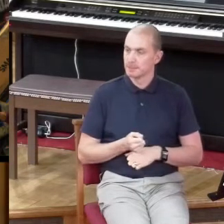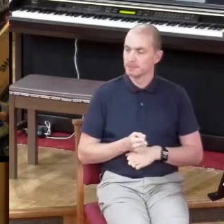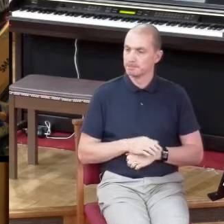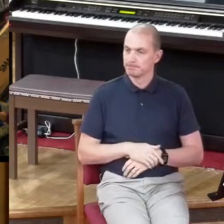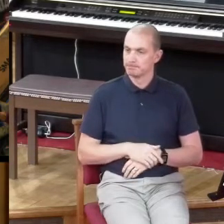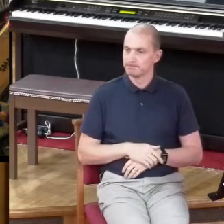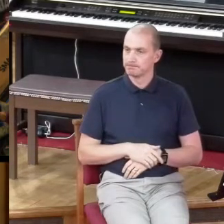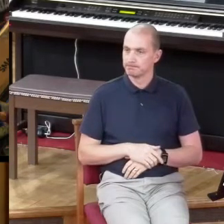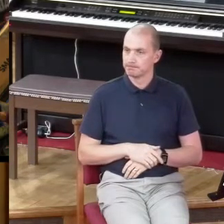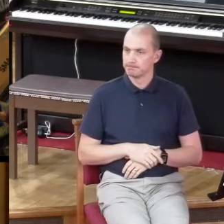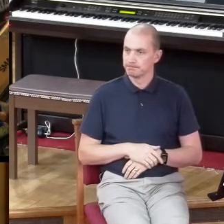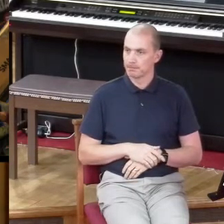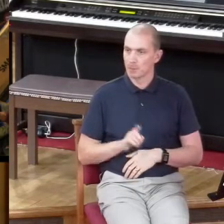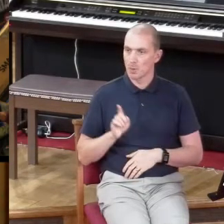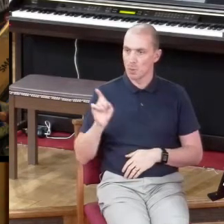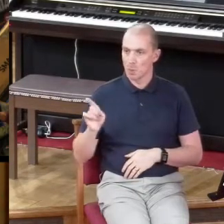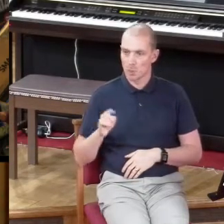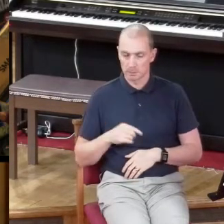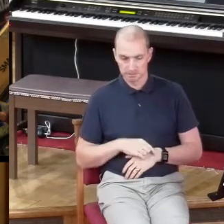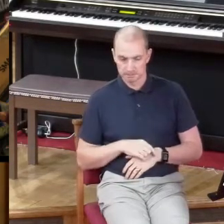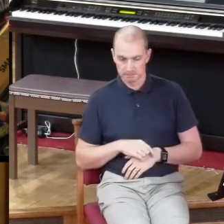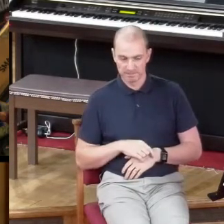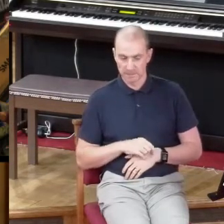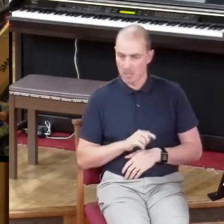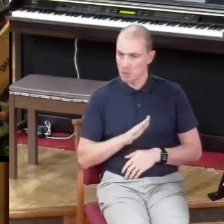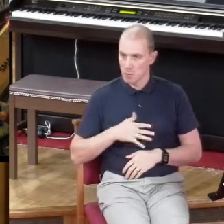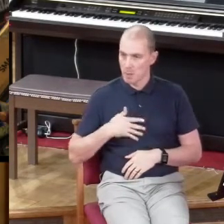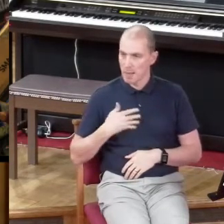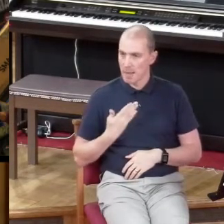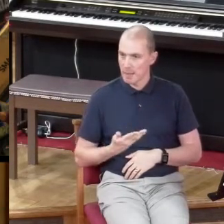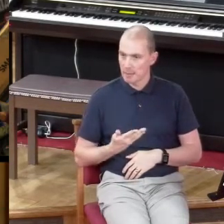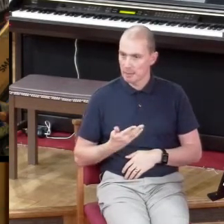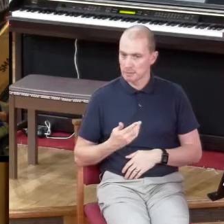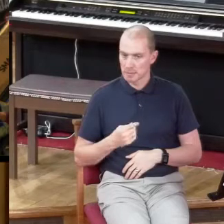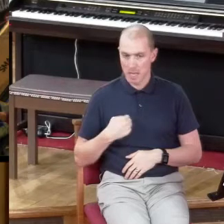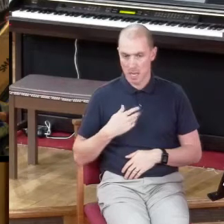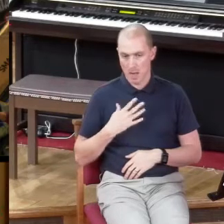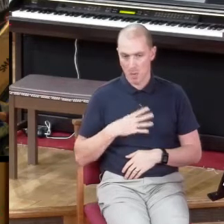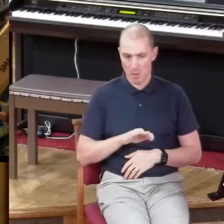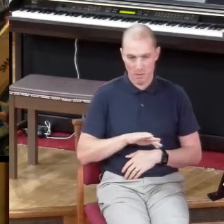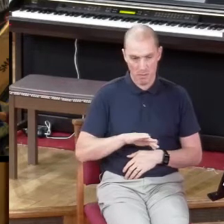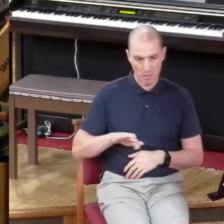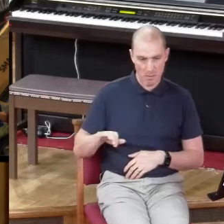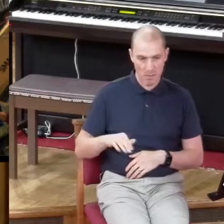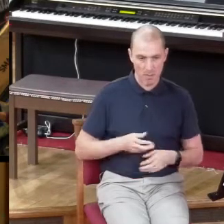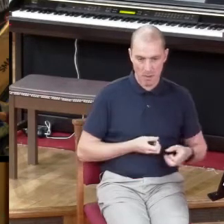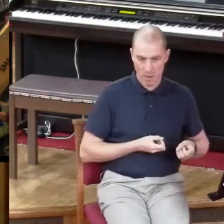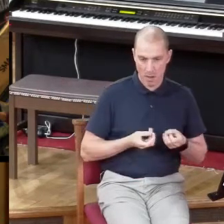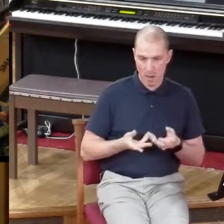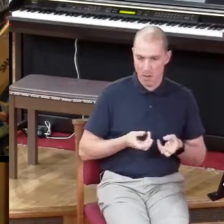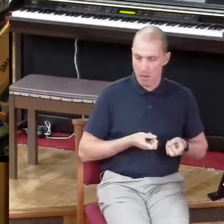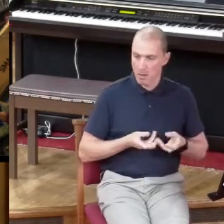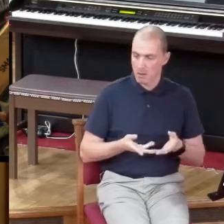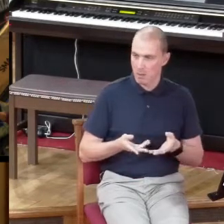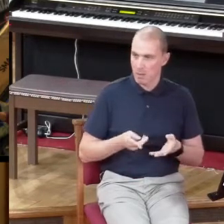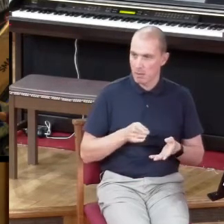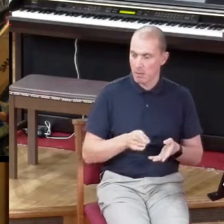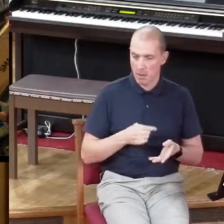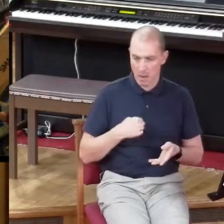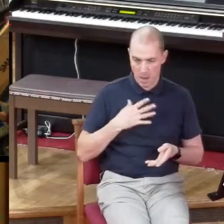like, when it's easier to make something say what they want it to say rather than struggle with what the text